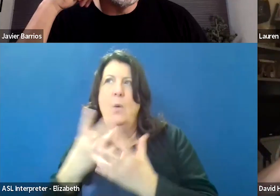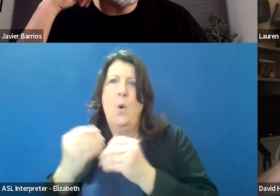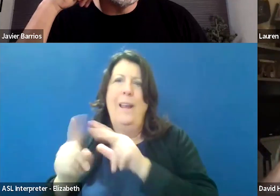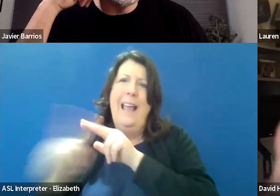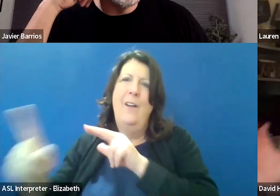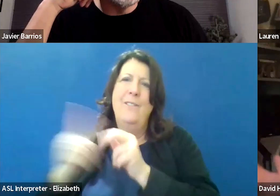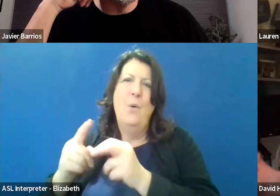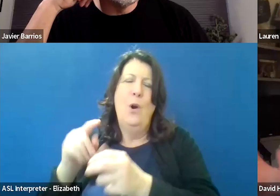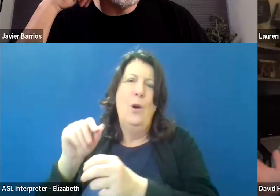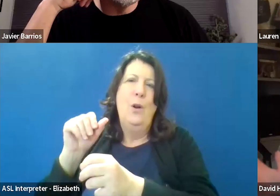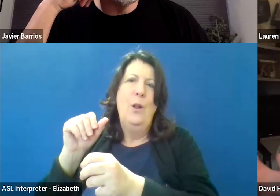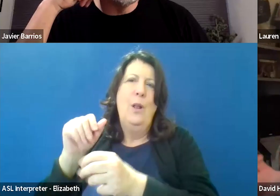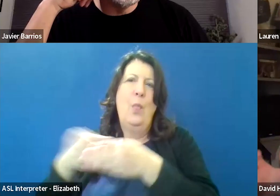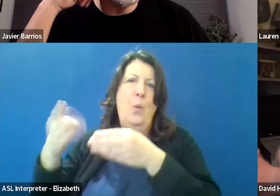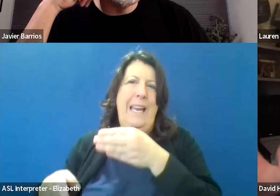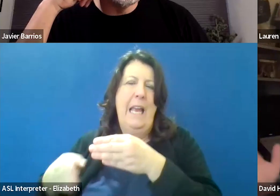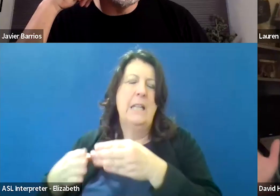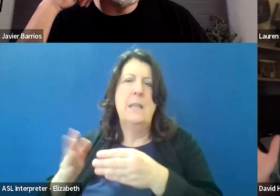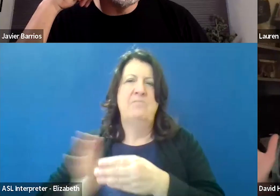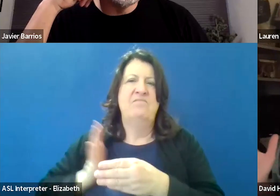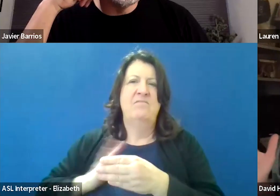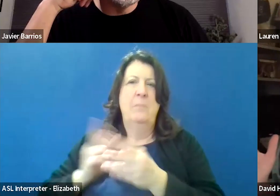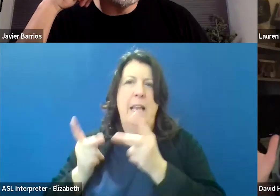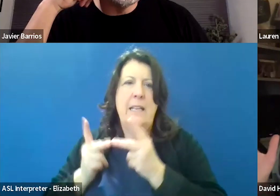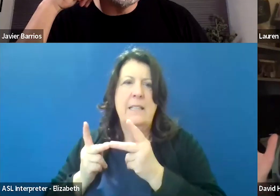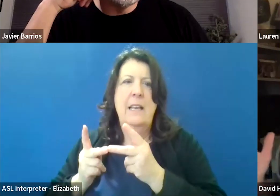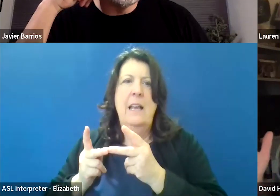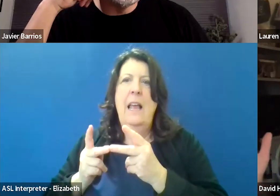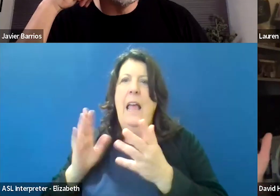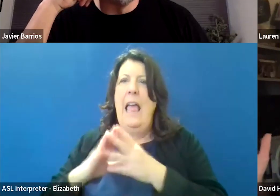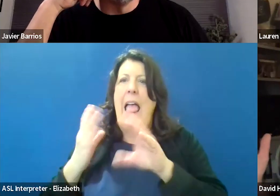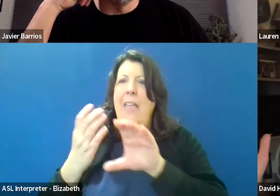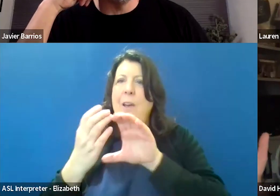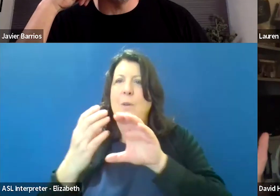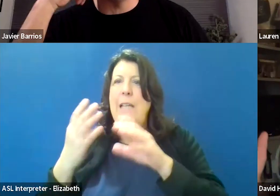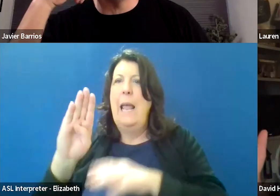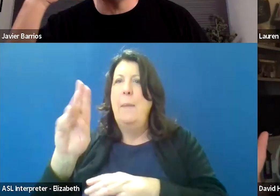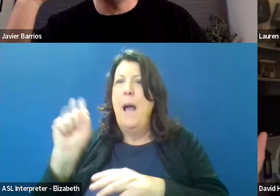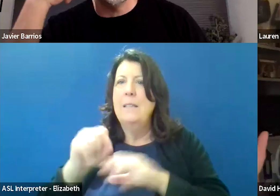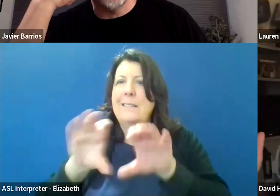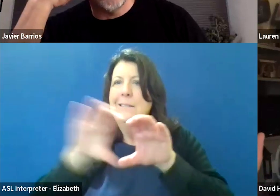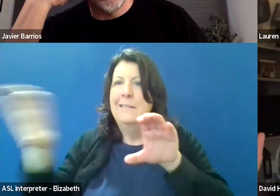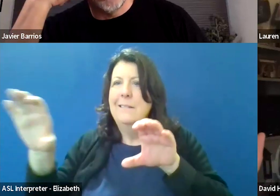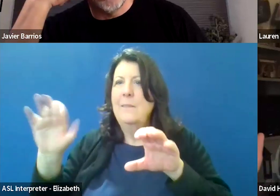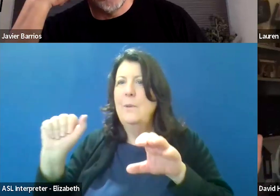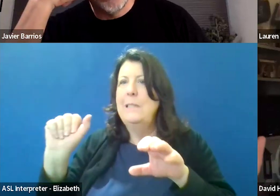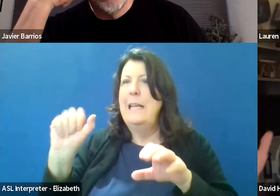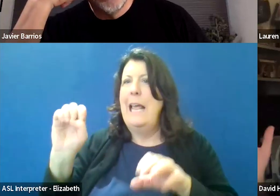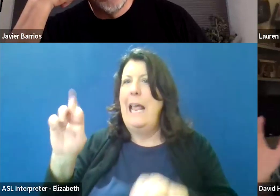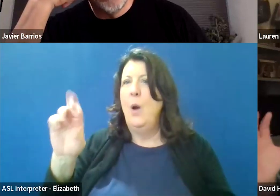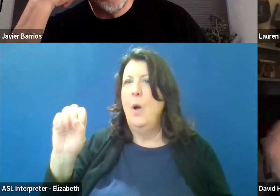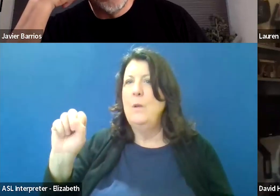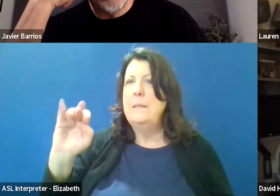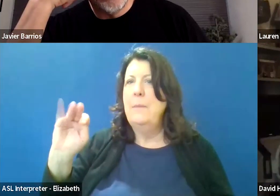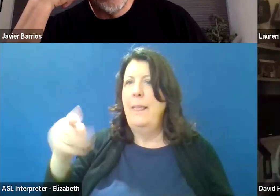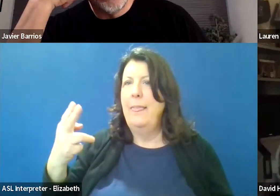someplace Rocky Neck or someplace in Connecticut around. And there was like Aerosmith's tour bus was waiting in the corner of College and Wall. And it was like, basically, no, we're going to take this bus. We're going to